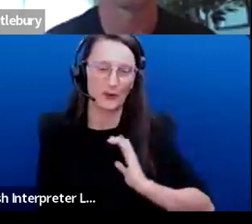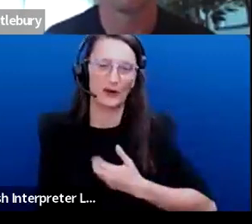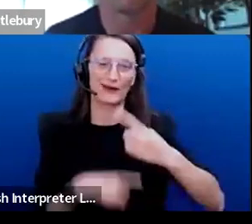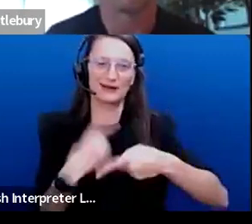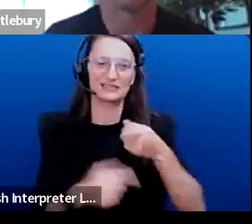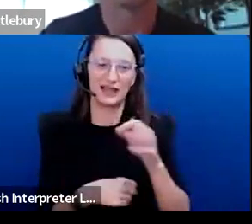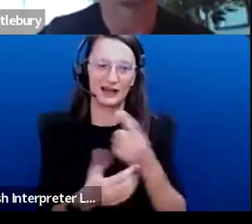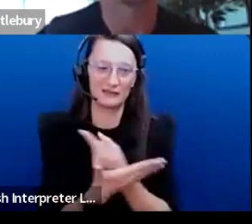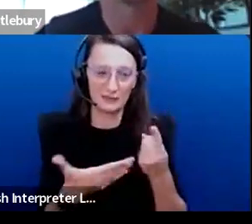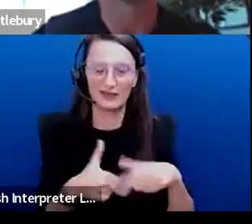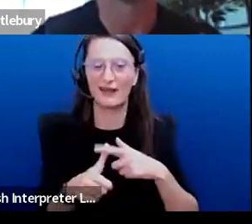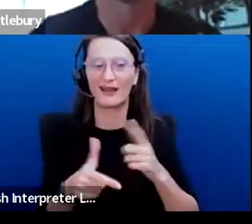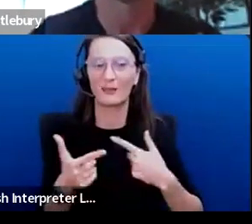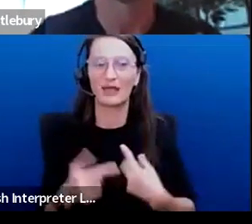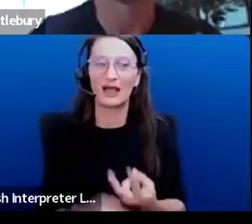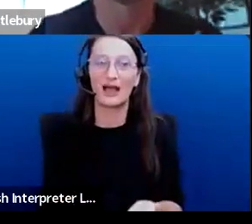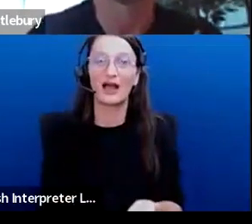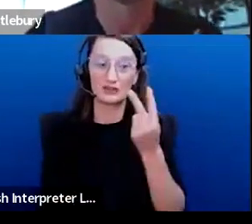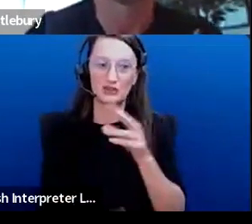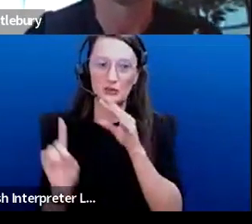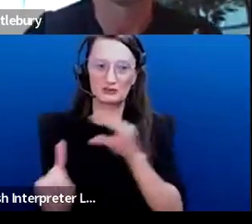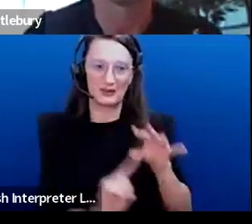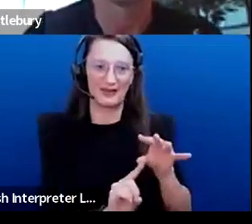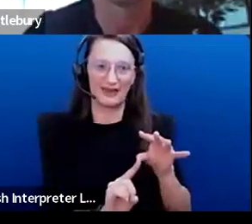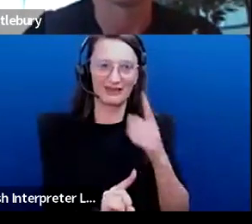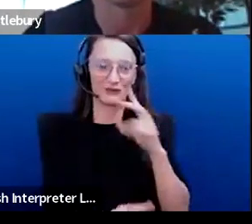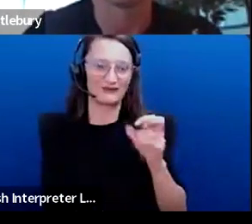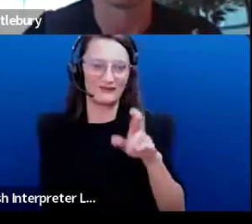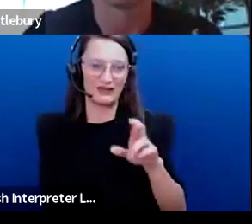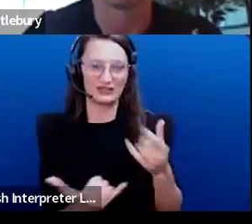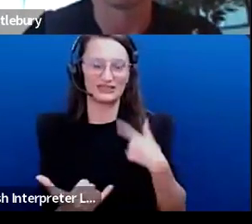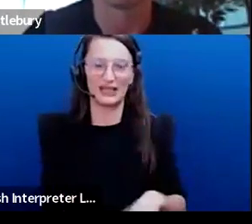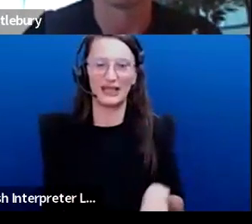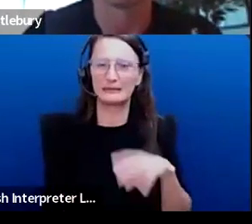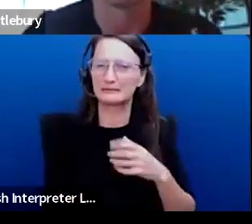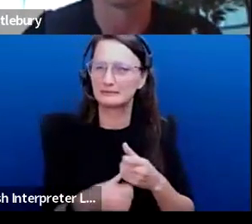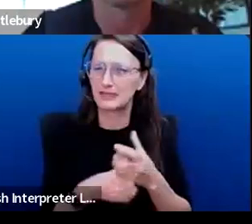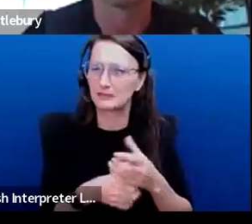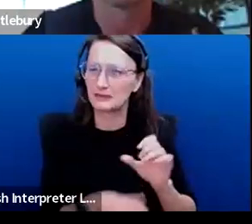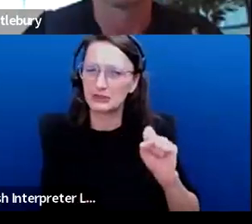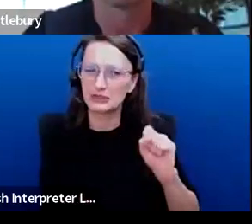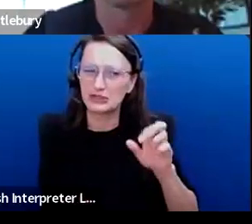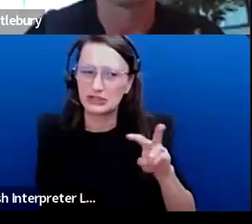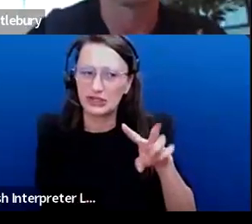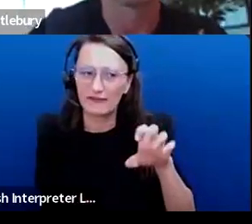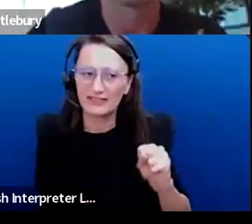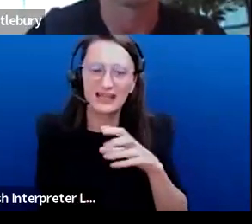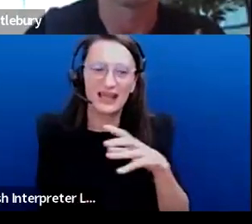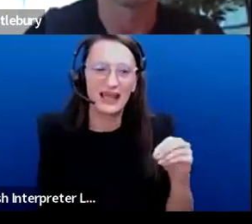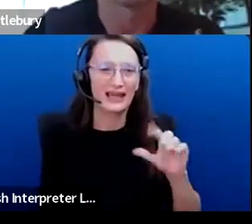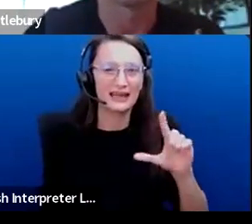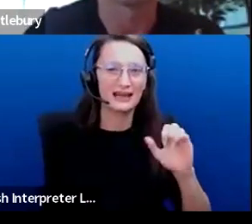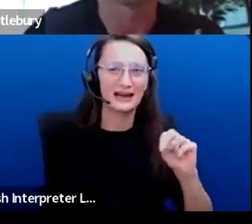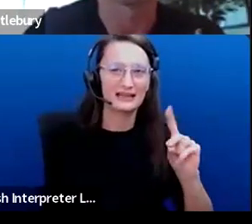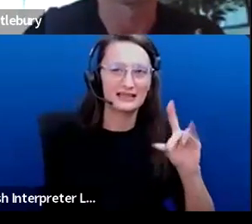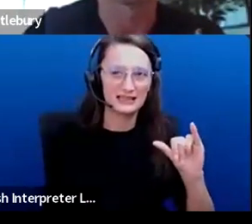And then we have two vendor spotlights today. We have Expressible Services and Lending Work. So we'll get to hear from two vendors about their